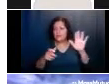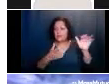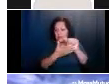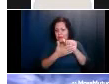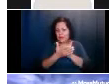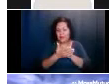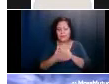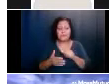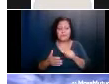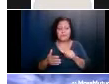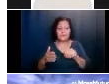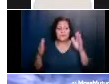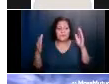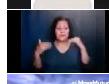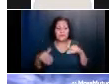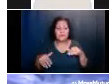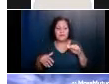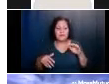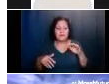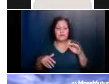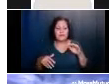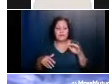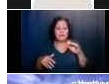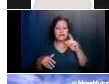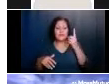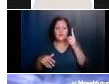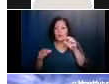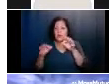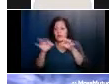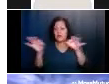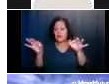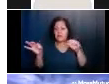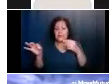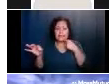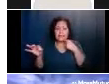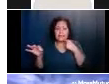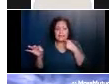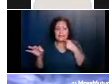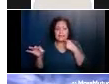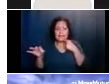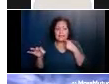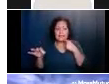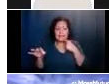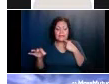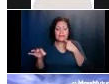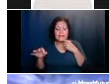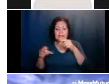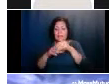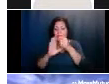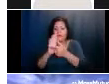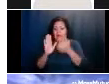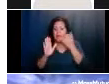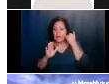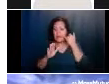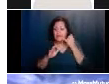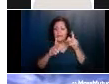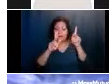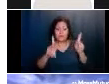There is a clause that does say if in the law that says if the beneficiary